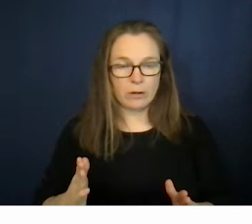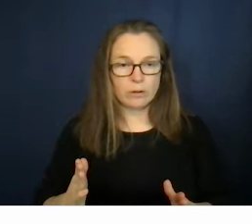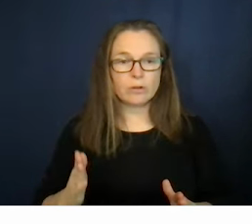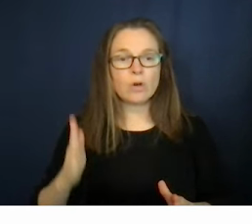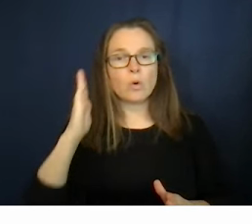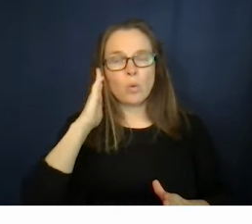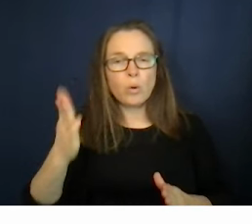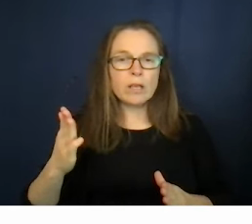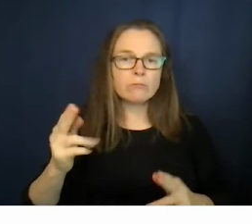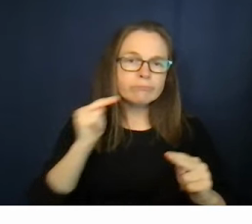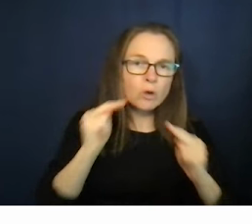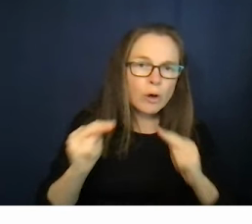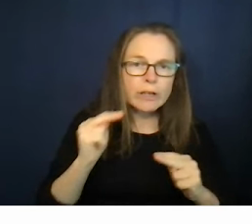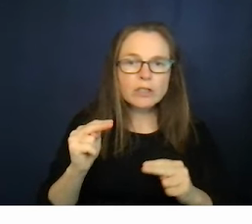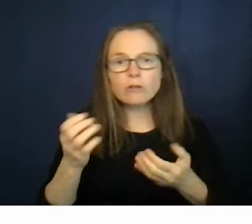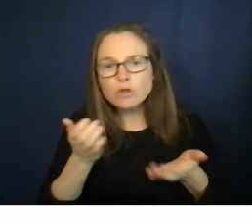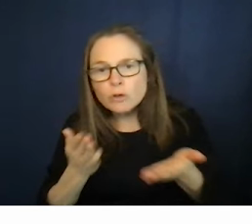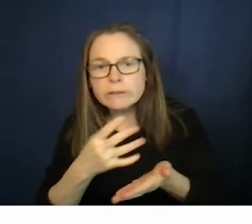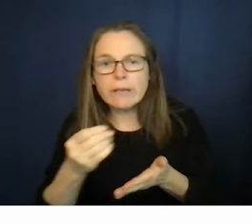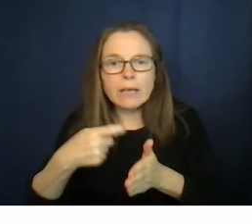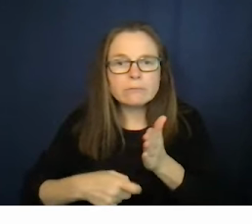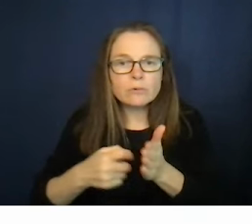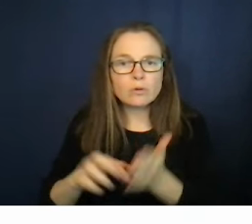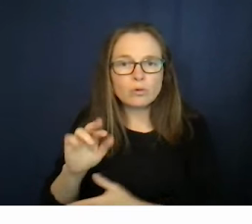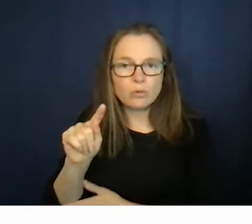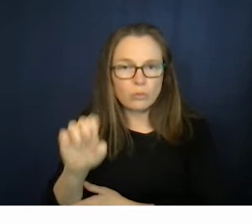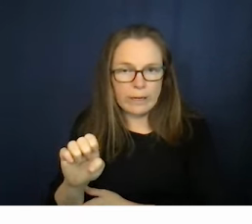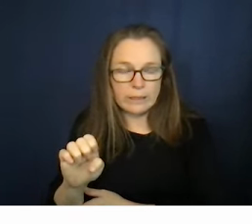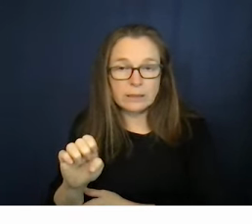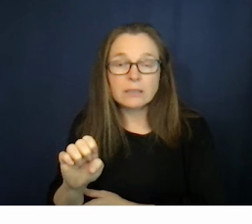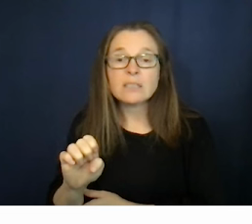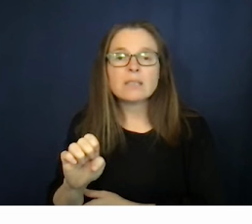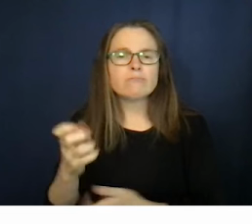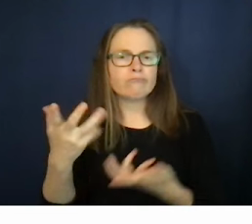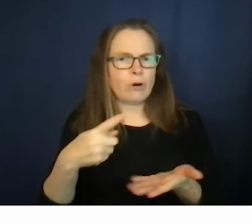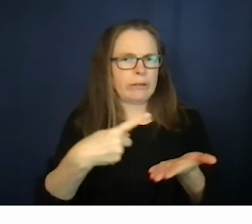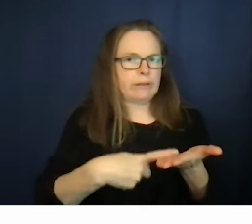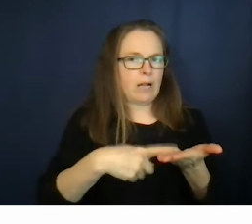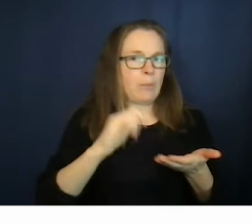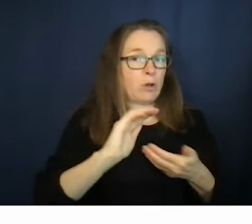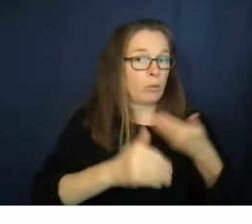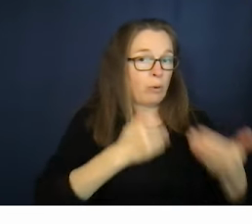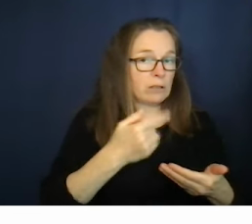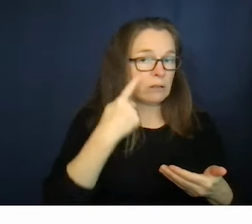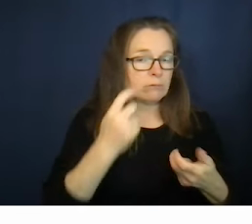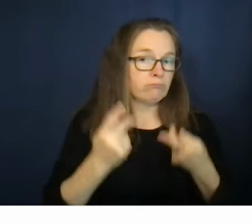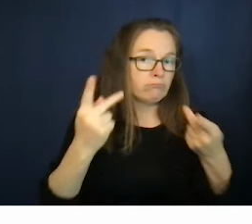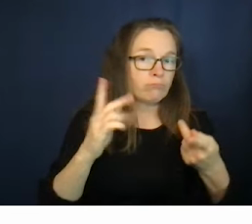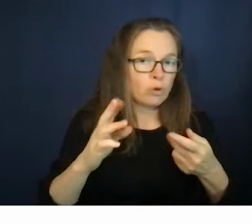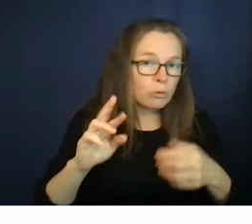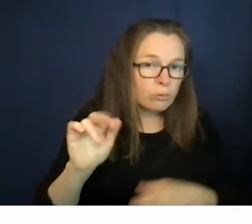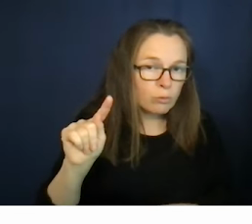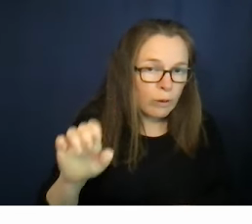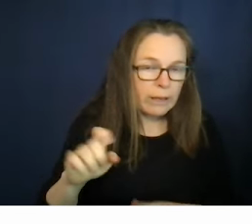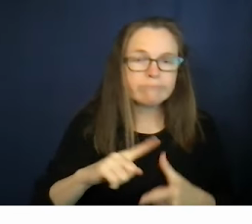and rate negotiations. In the previous slide, we discussed your process for proposing your rates. We